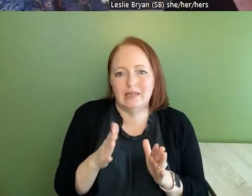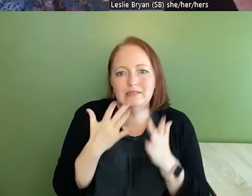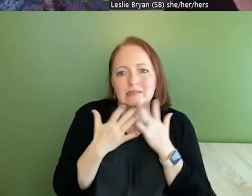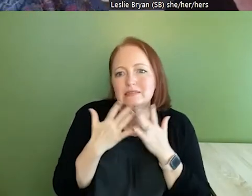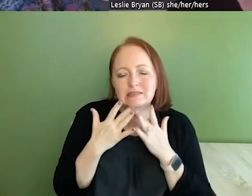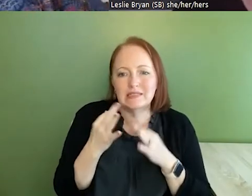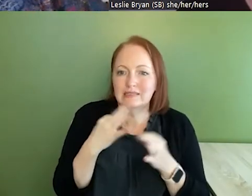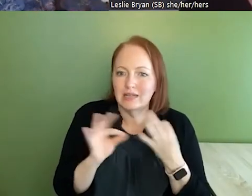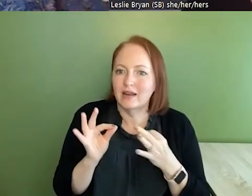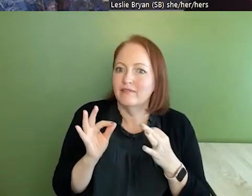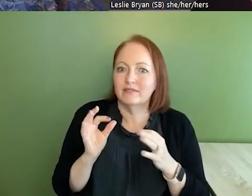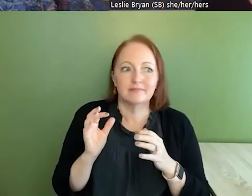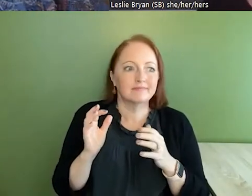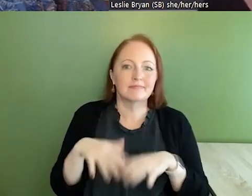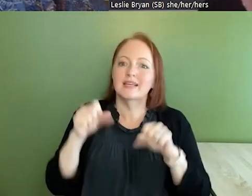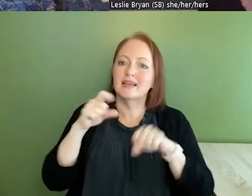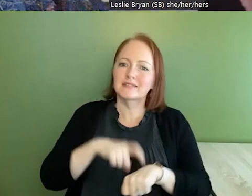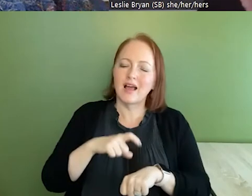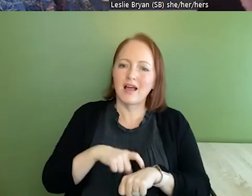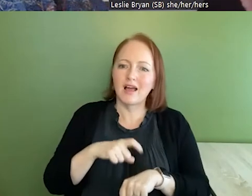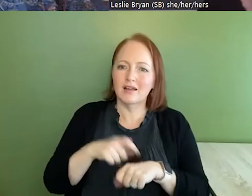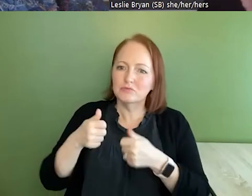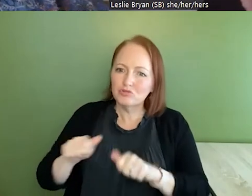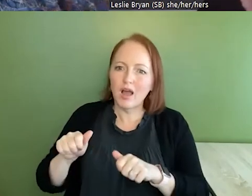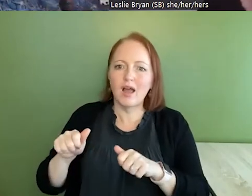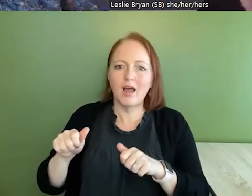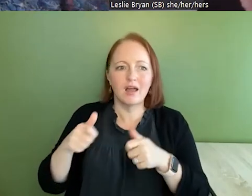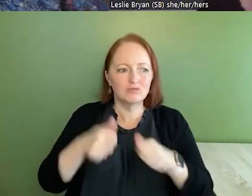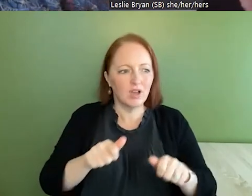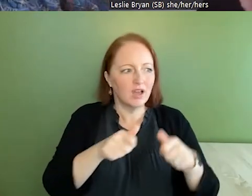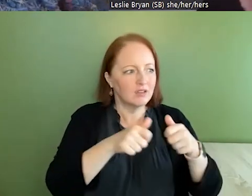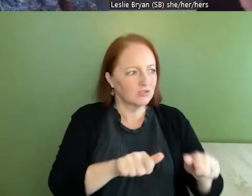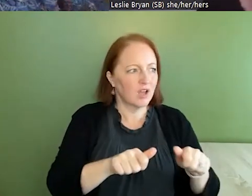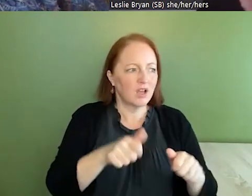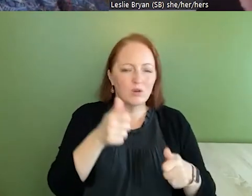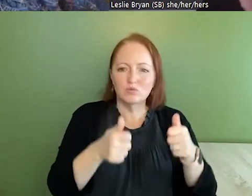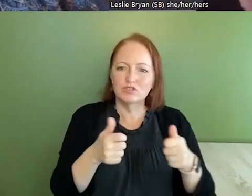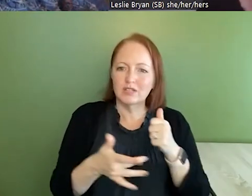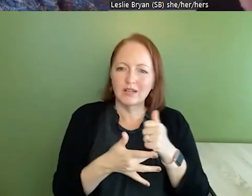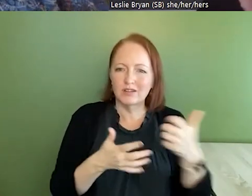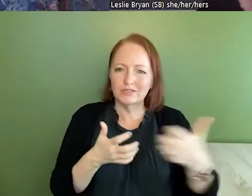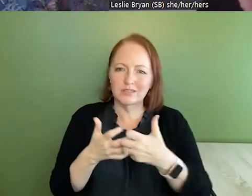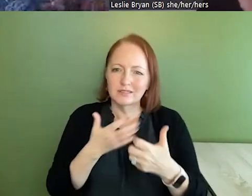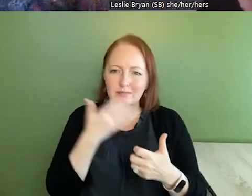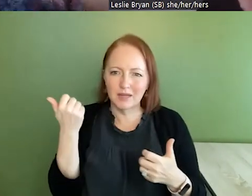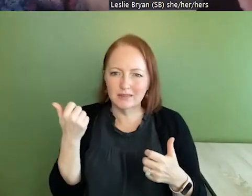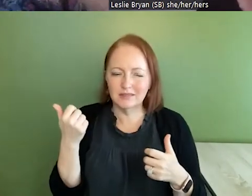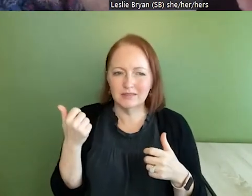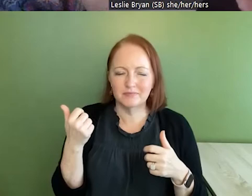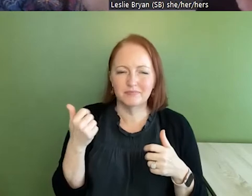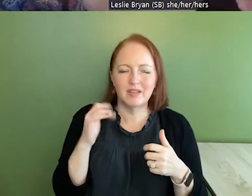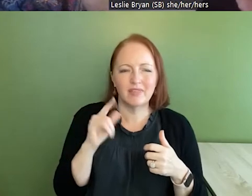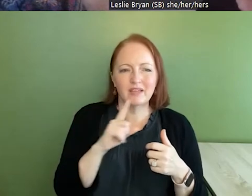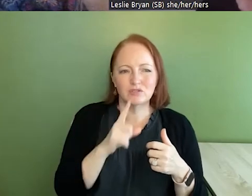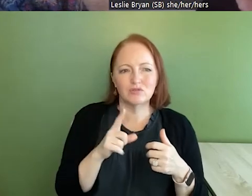than spending the time to make technology available to them so they could try out accessibility. And this is particularly true